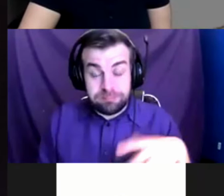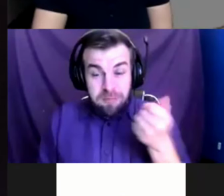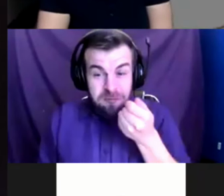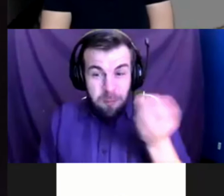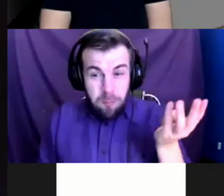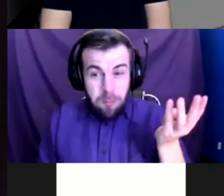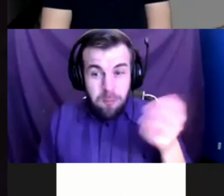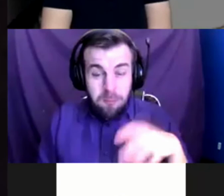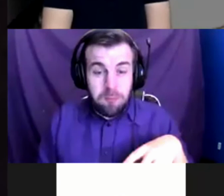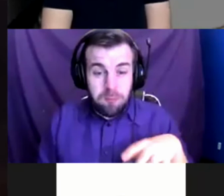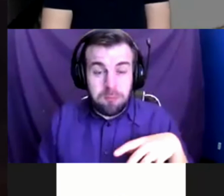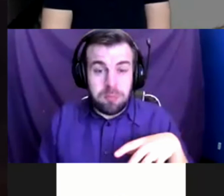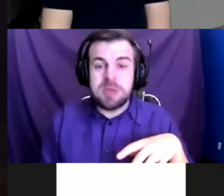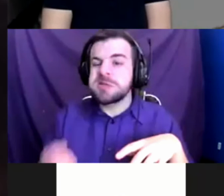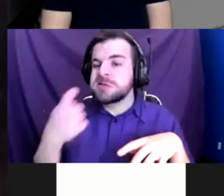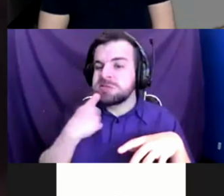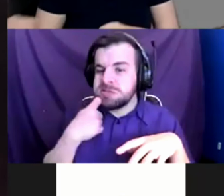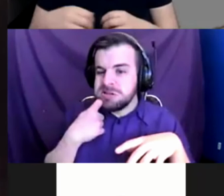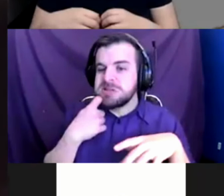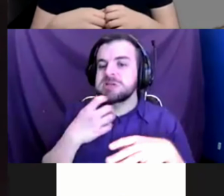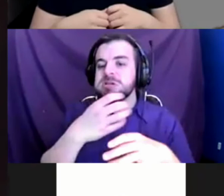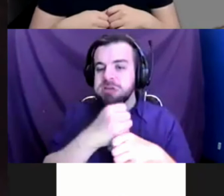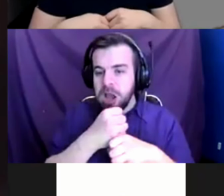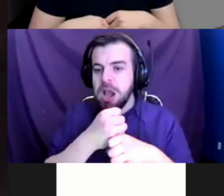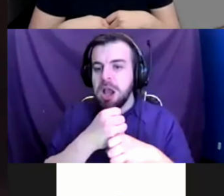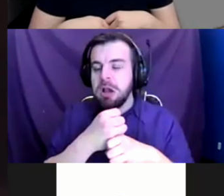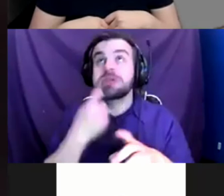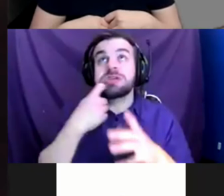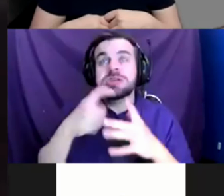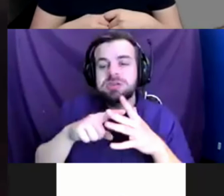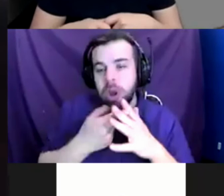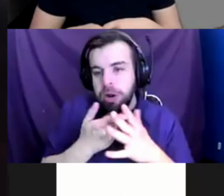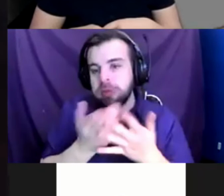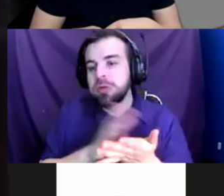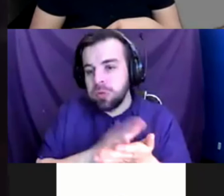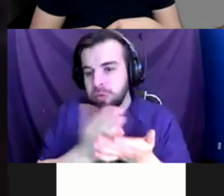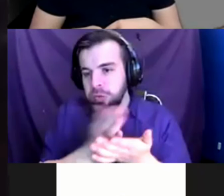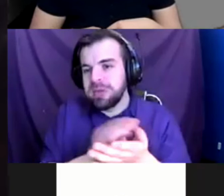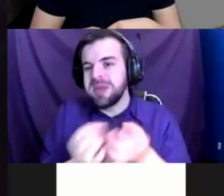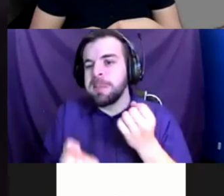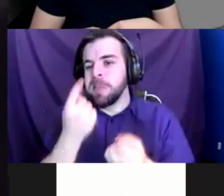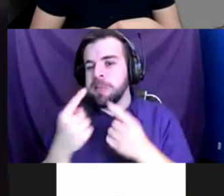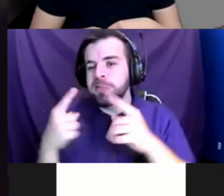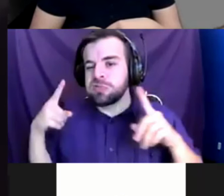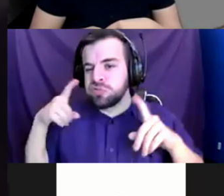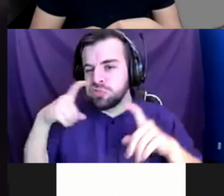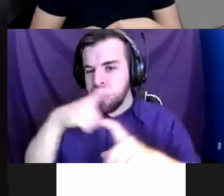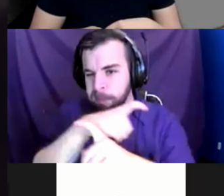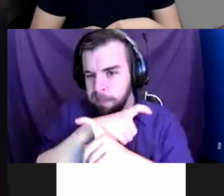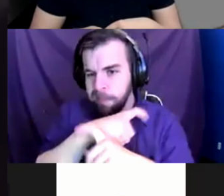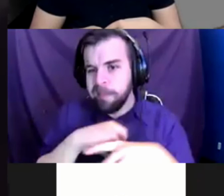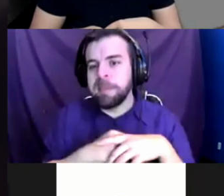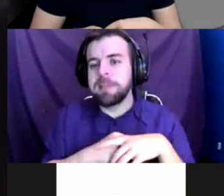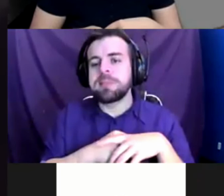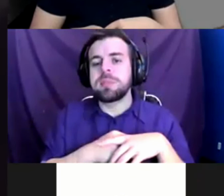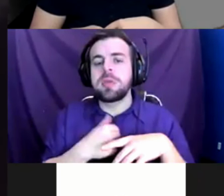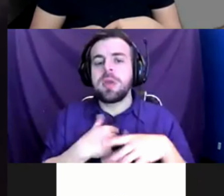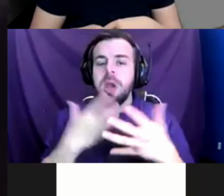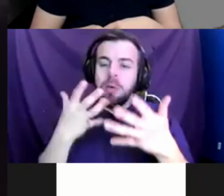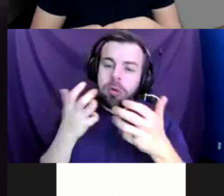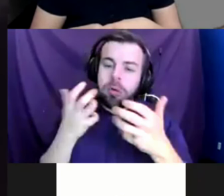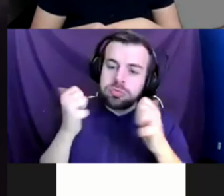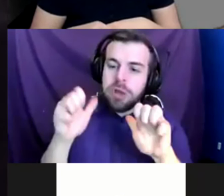started cooking popcorn shrimp, and I wanted to try something new. Mm. So